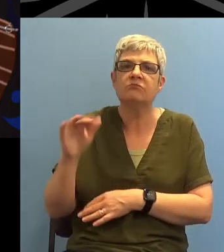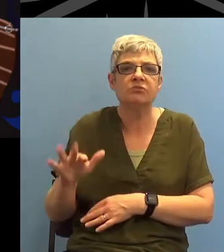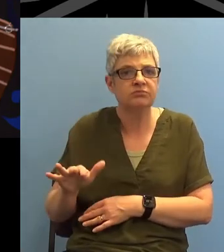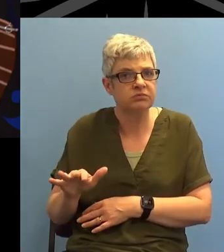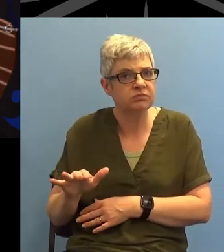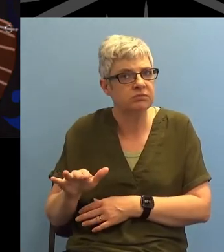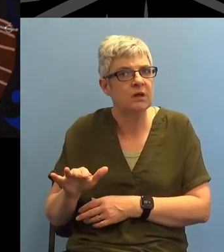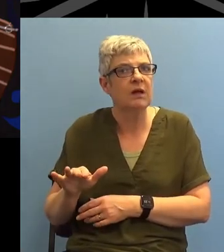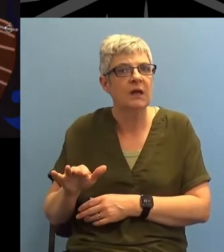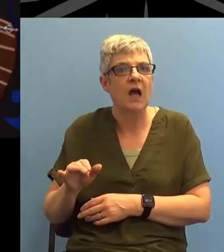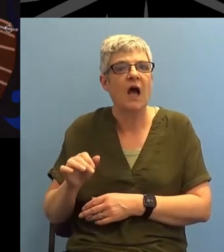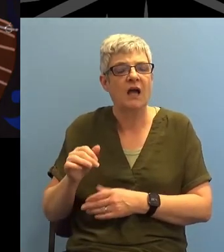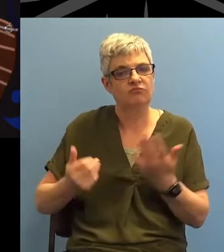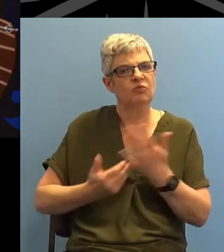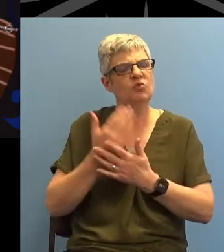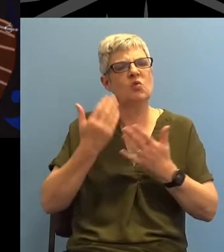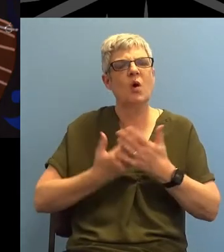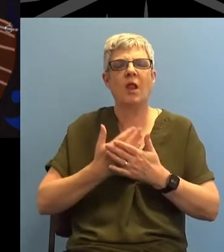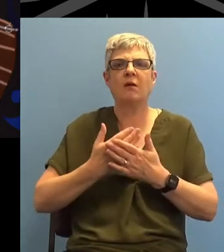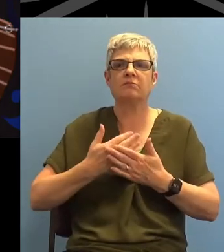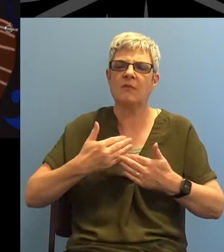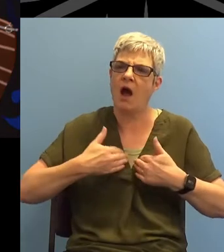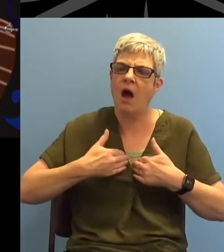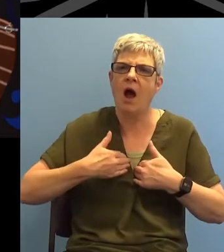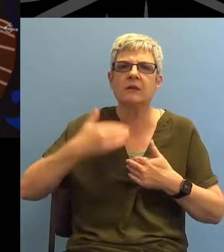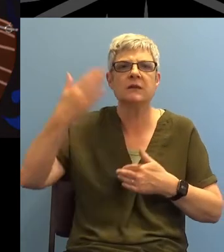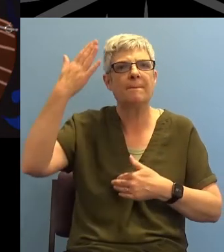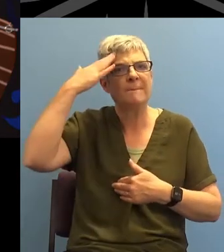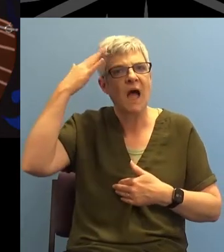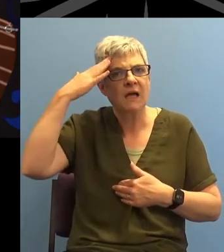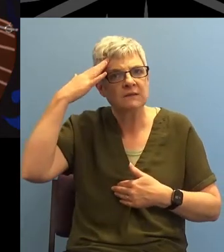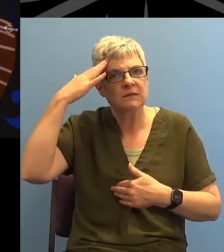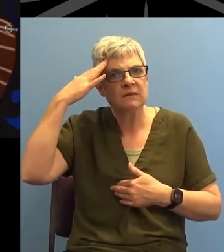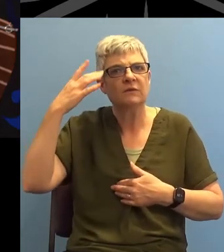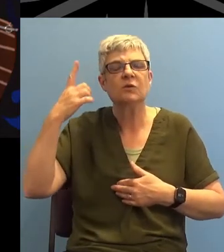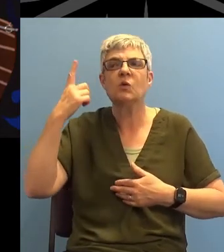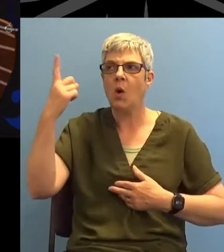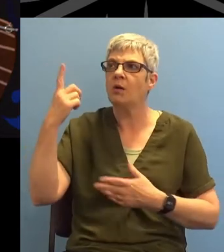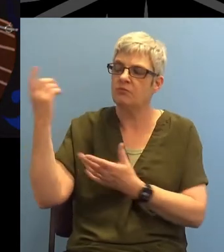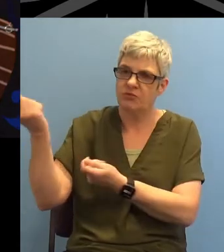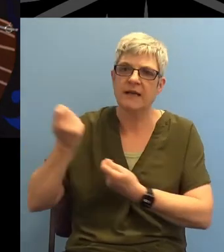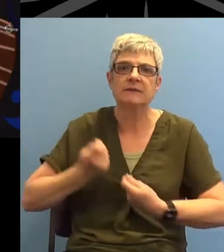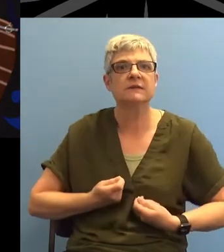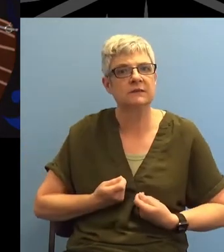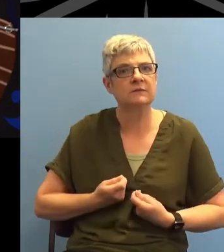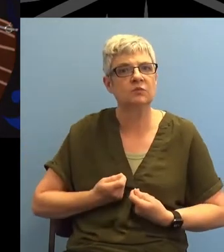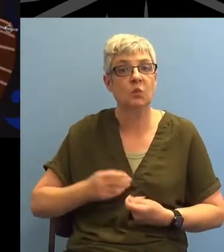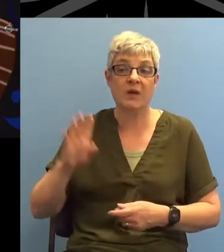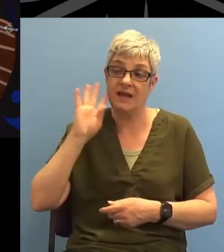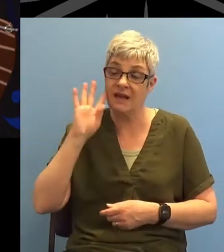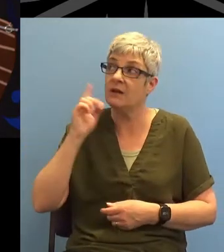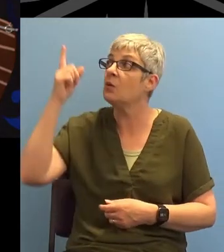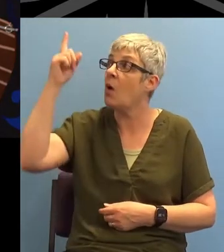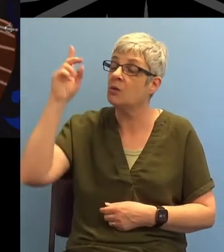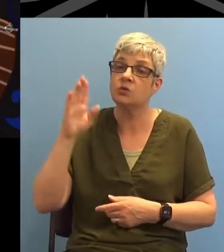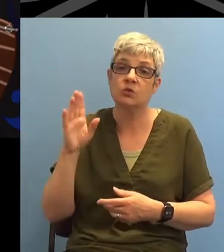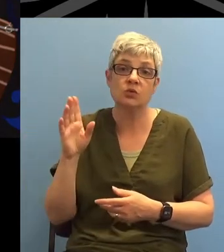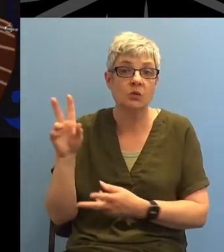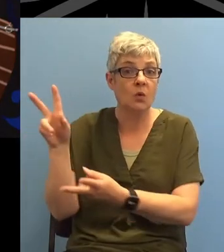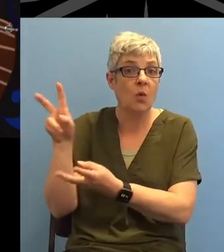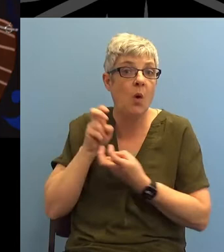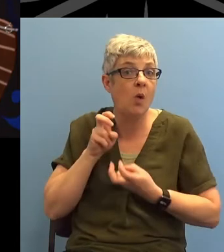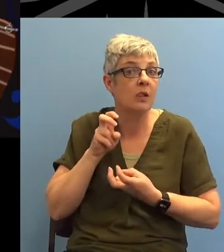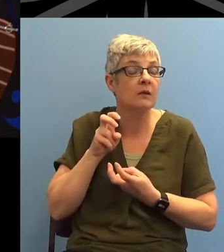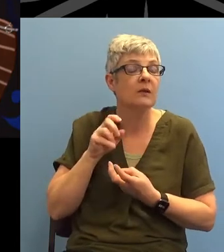heart and mind that that presence of God brings us. May we hear God's call, and may the living God grant